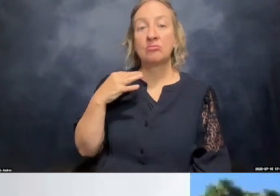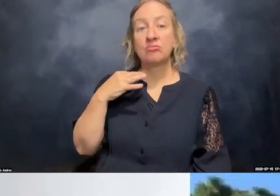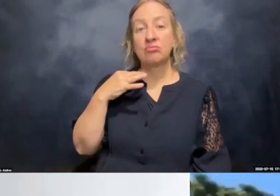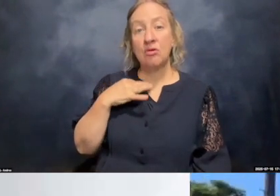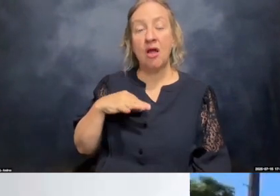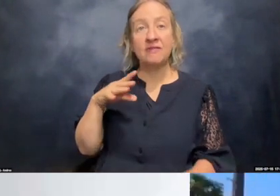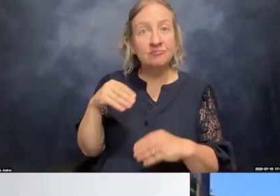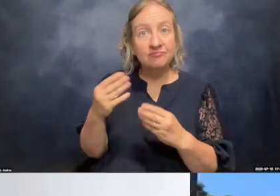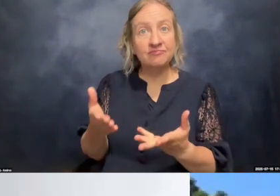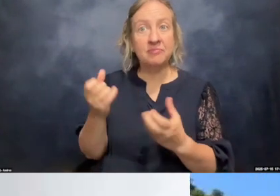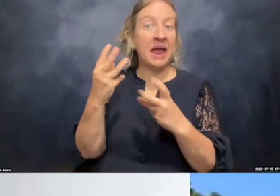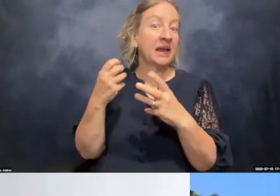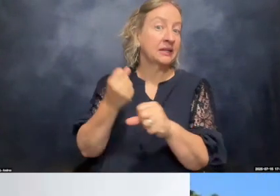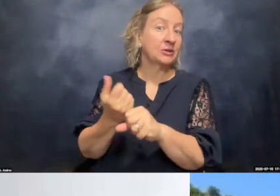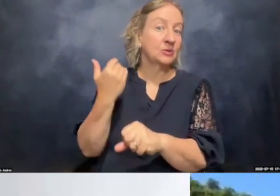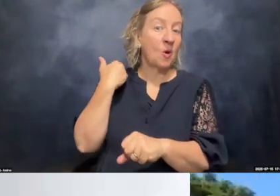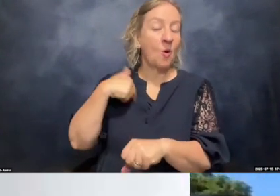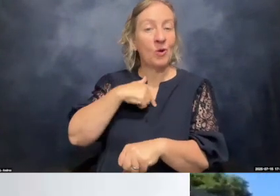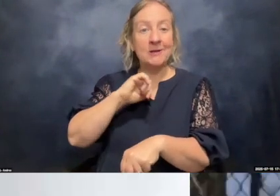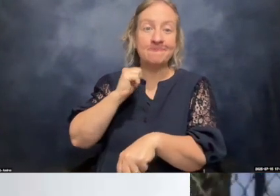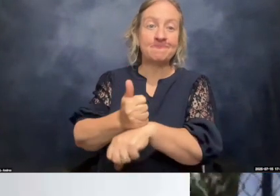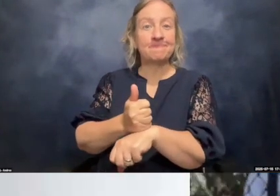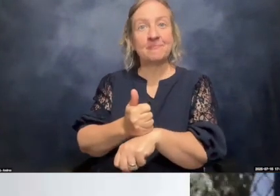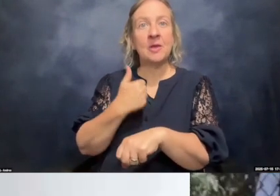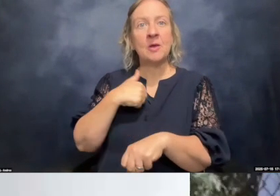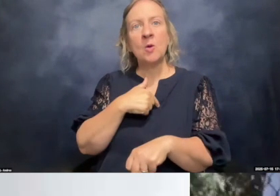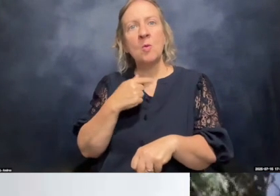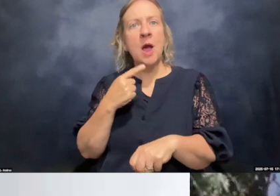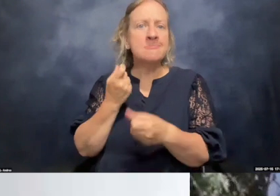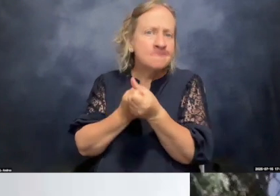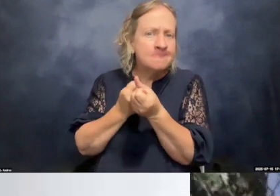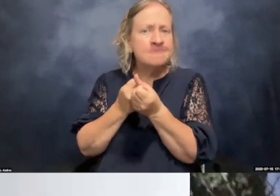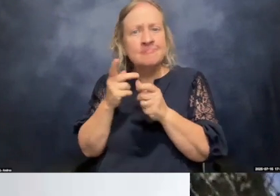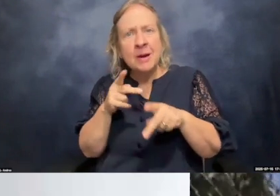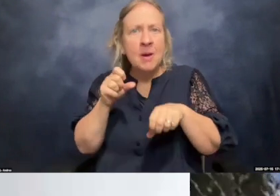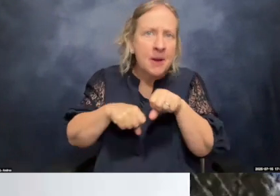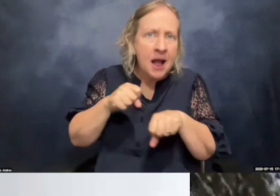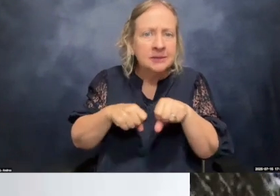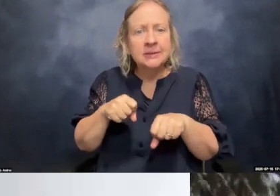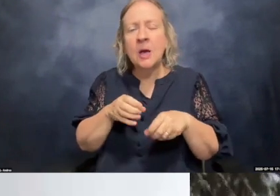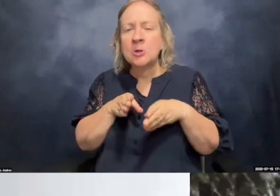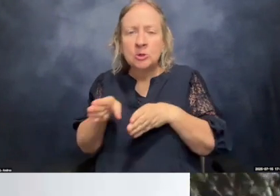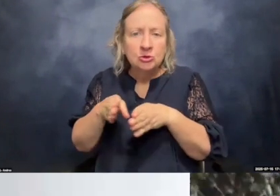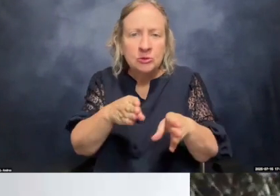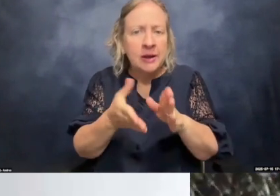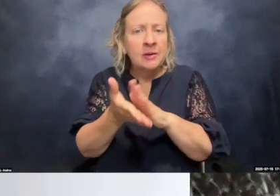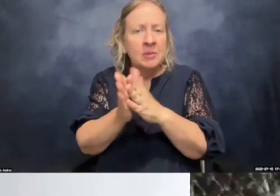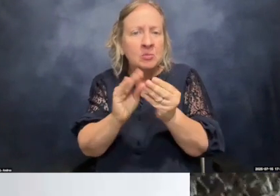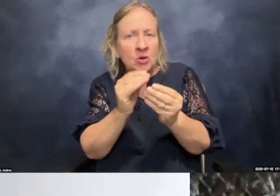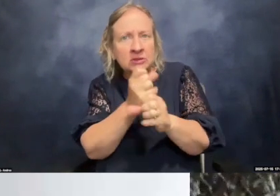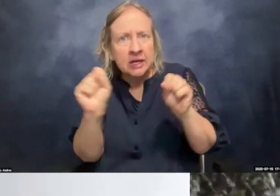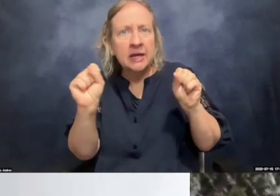Years ago, and so we've always had this sort of bicycling advocacy and street safety and